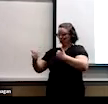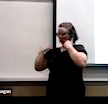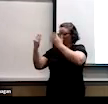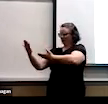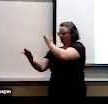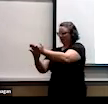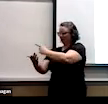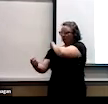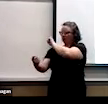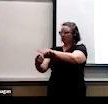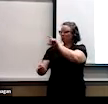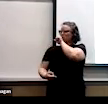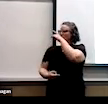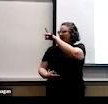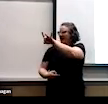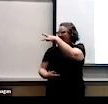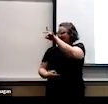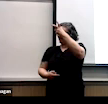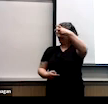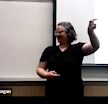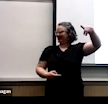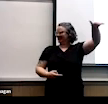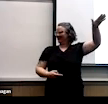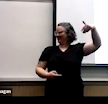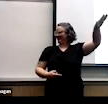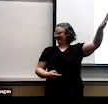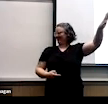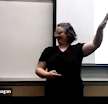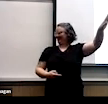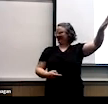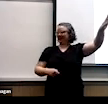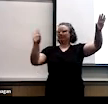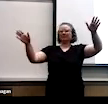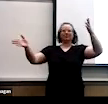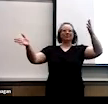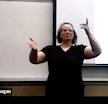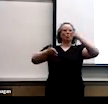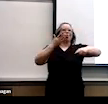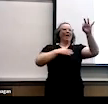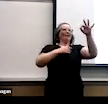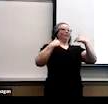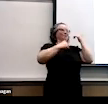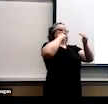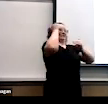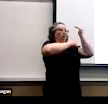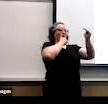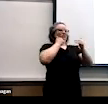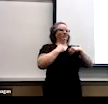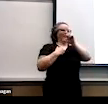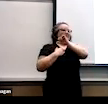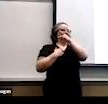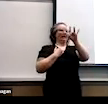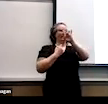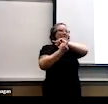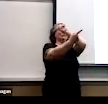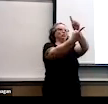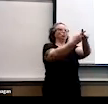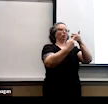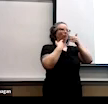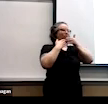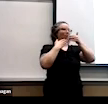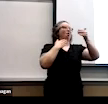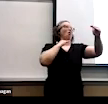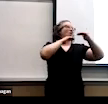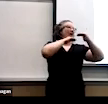caseload size? Great question. We are bad at it. So it's actually not gone too